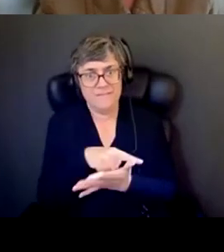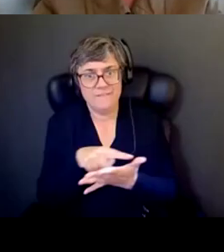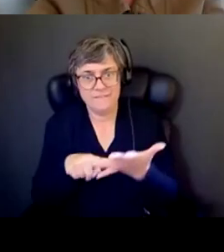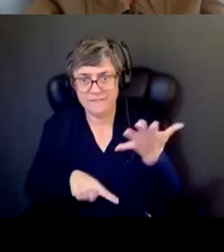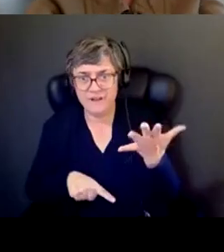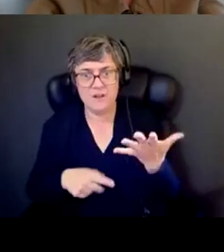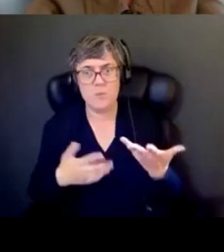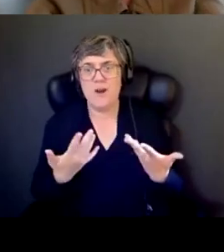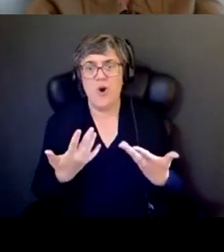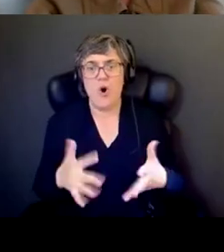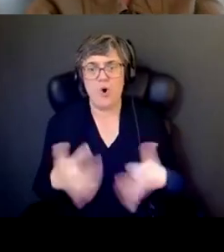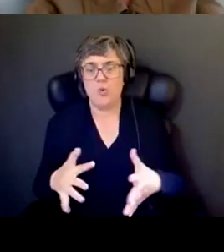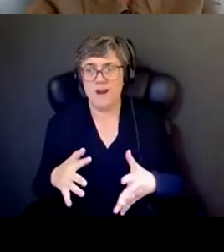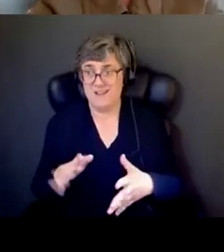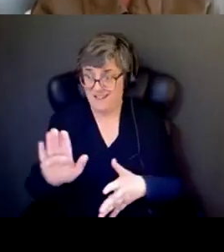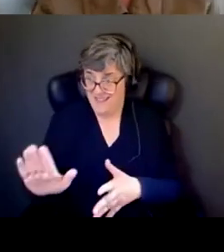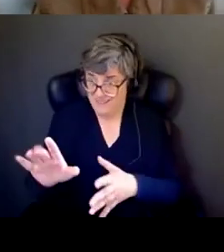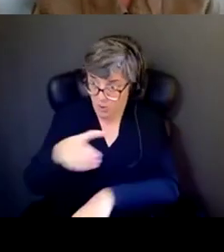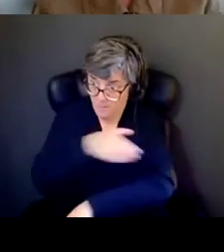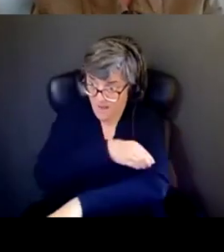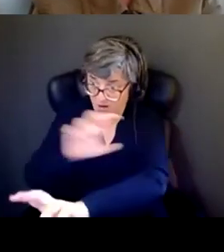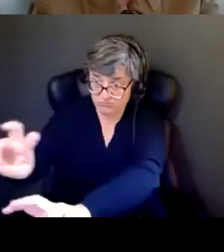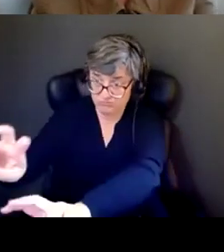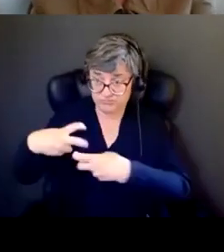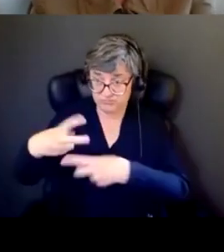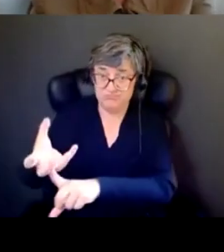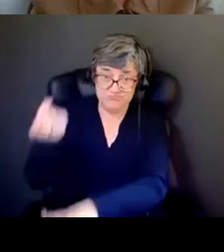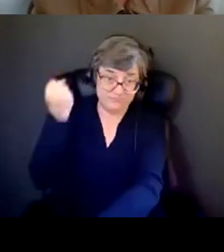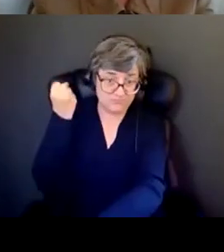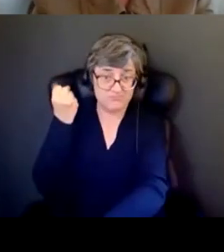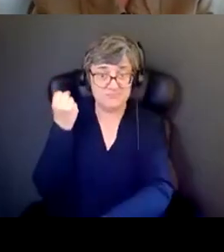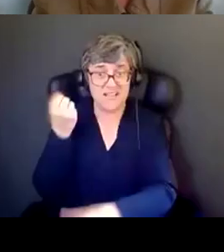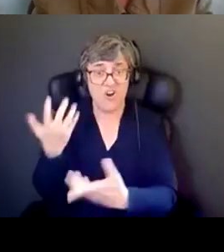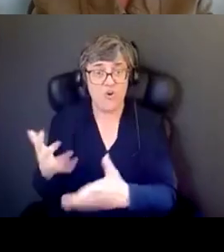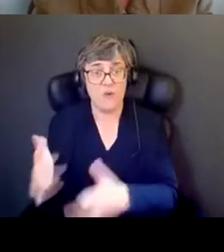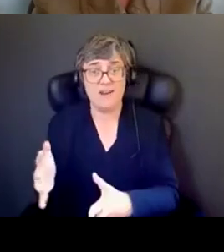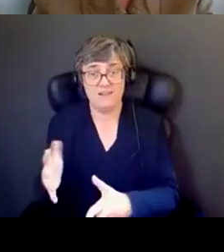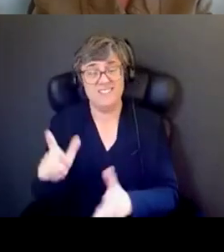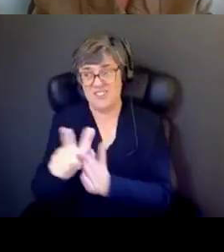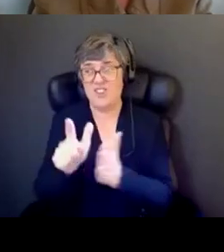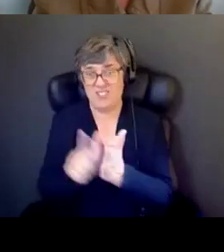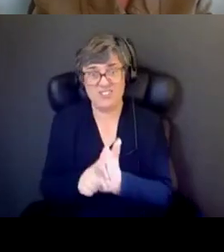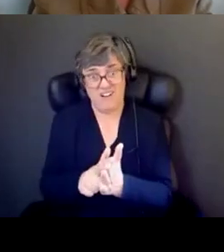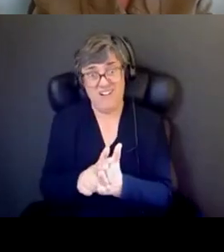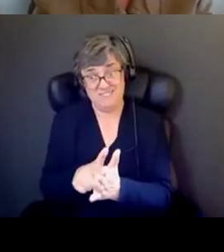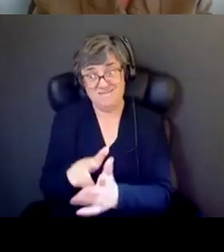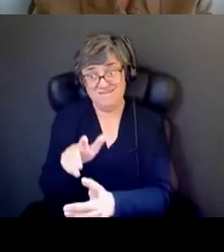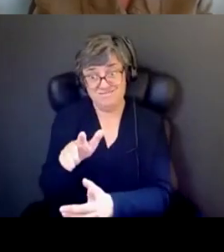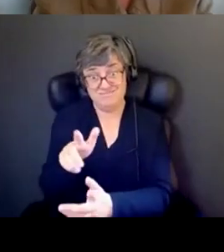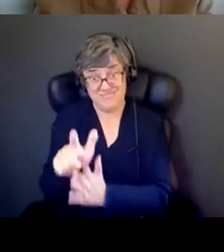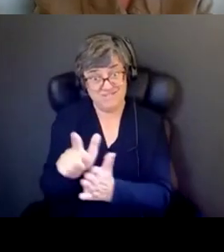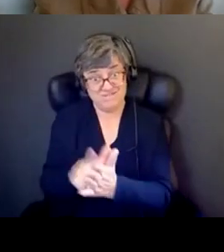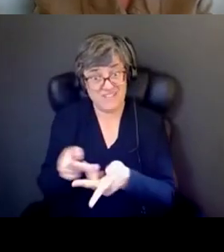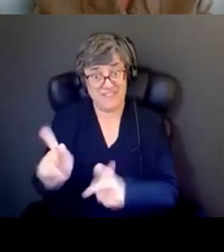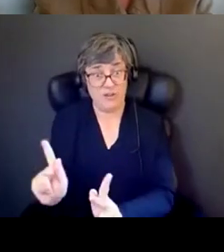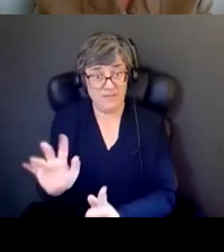not least, Bonnie. Wow, it's hard to follow all my amazing panelists. And I will say it starts with,